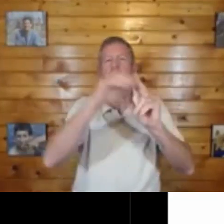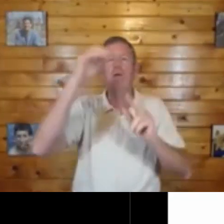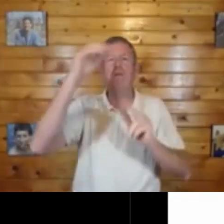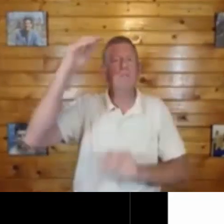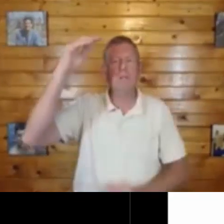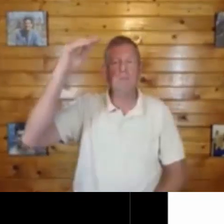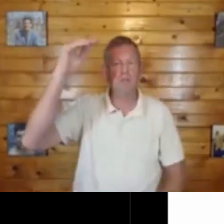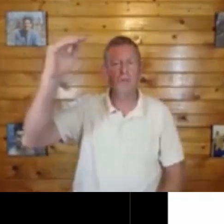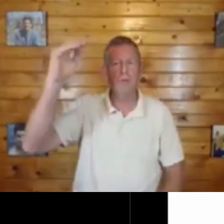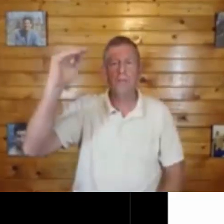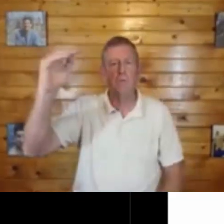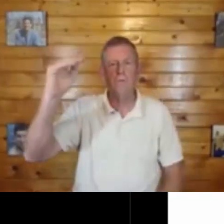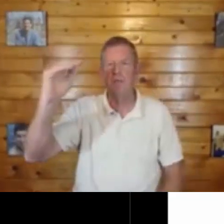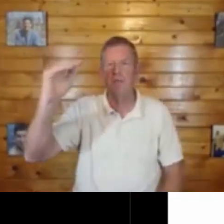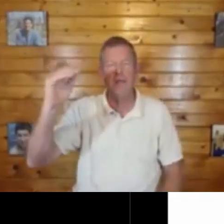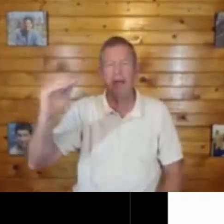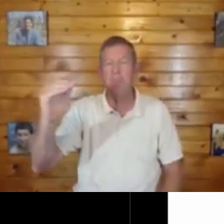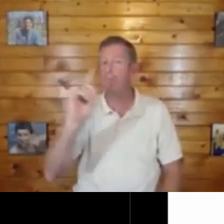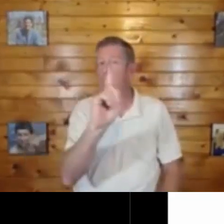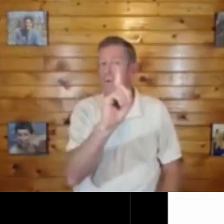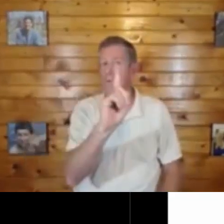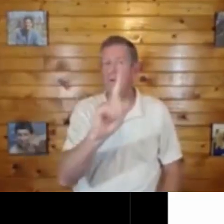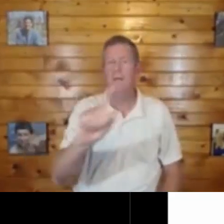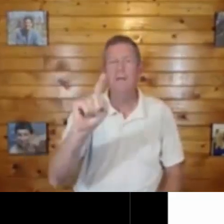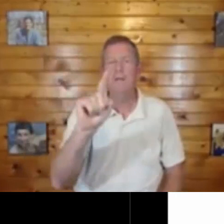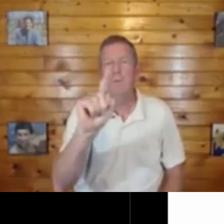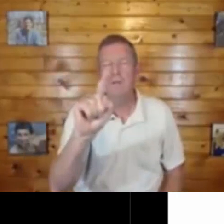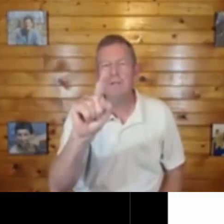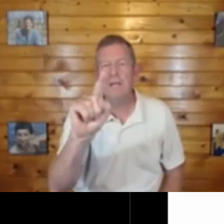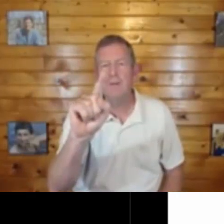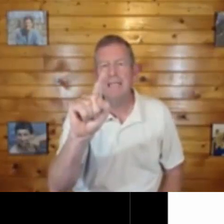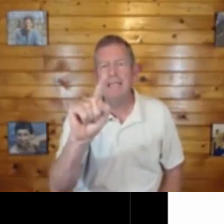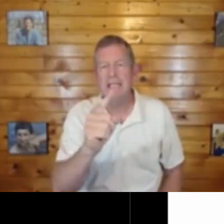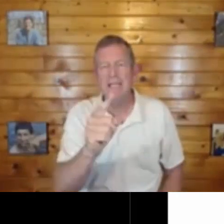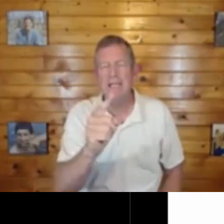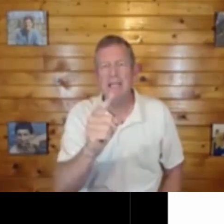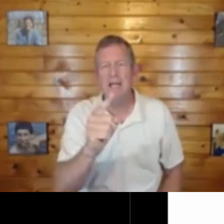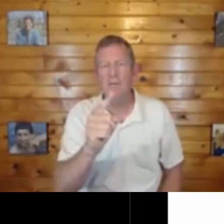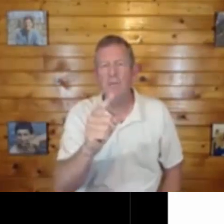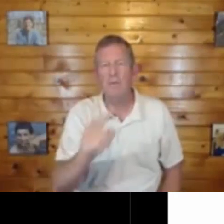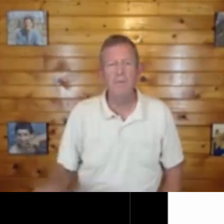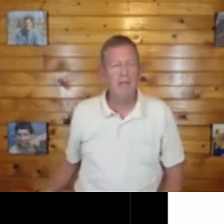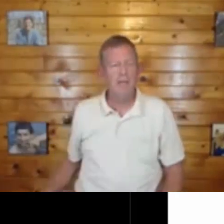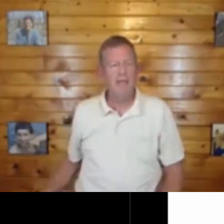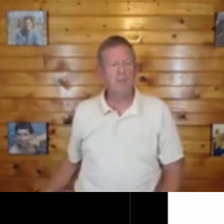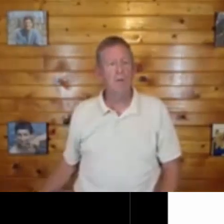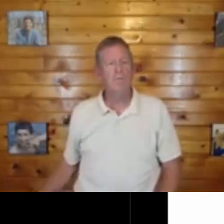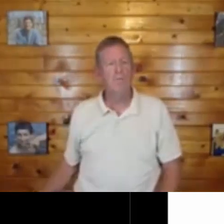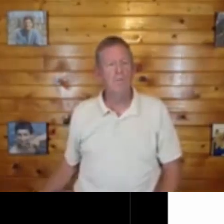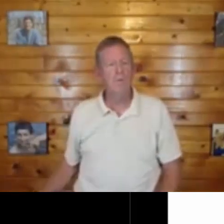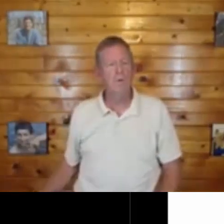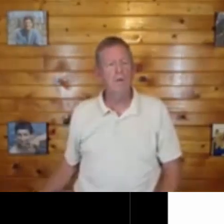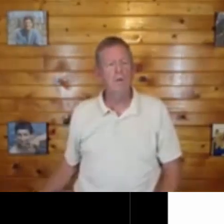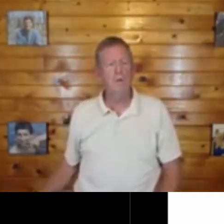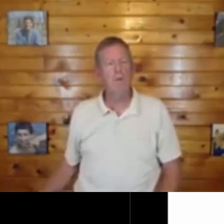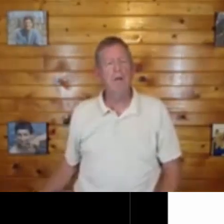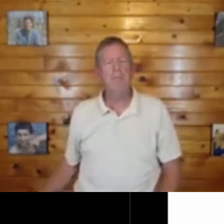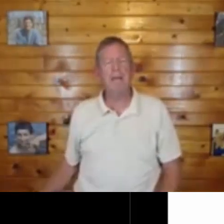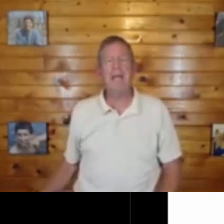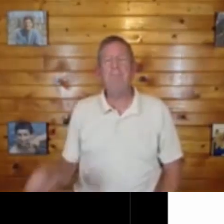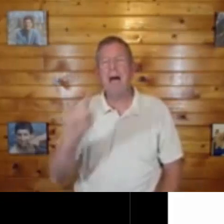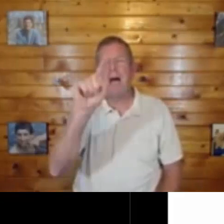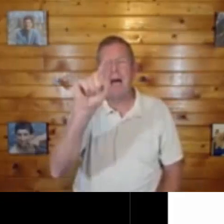all the other subjects, je and tu and il and elle. But for vous, you put the sound et at the end of the verb. And so, vous